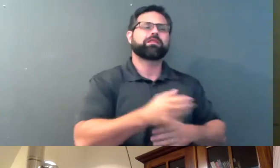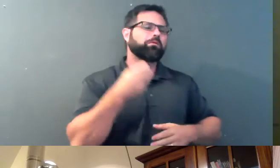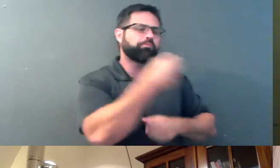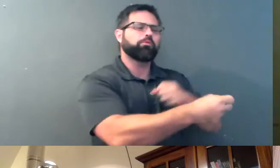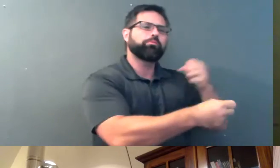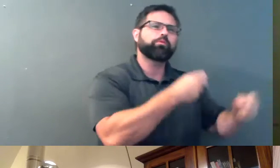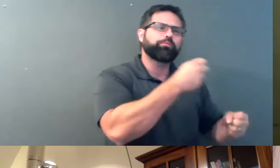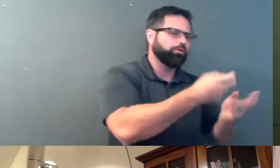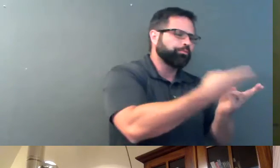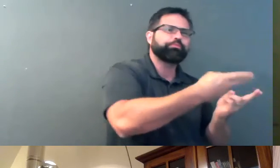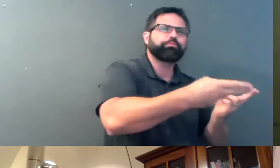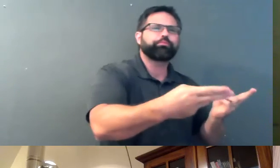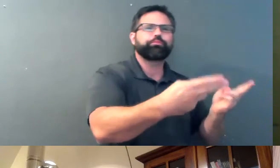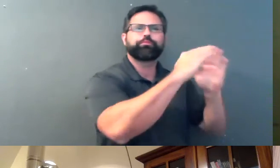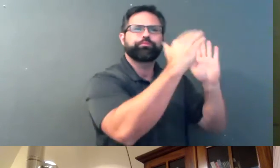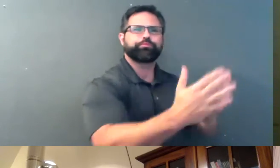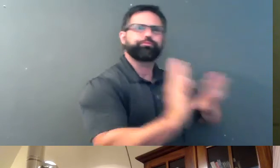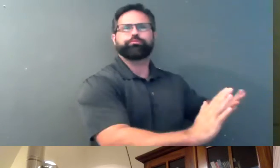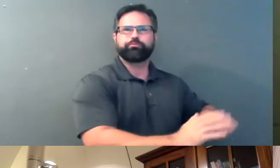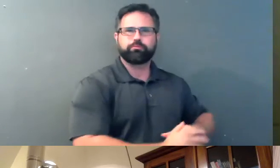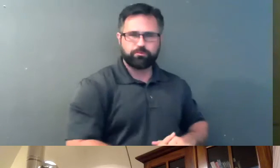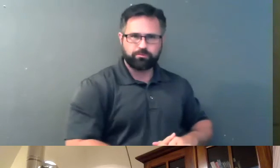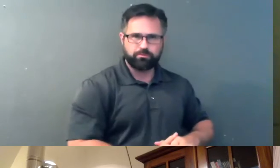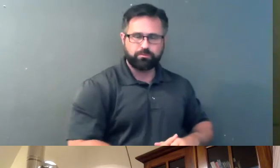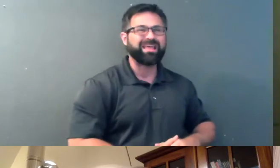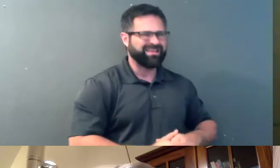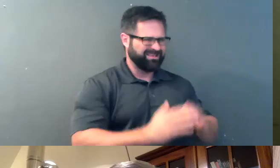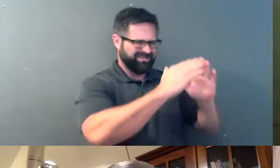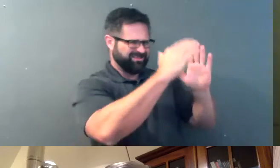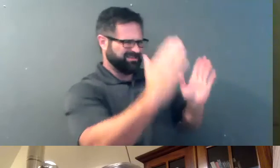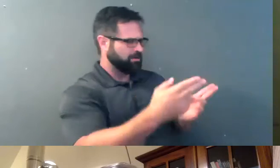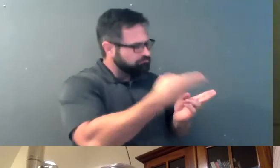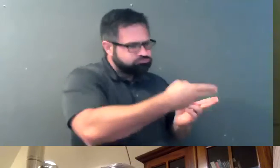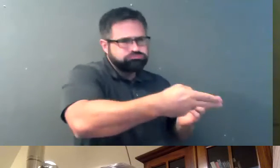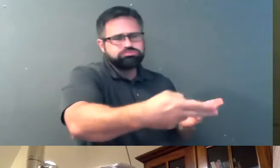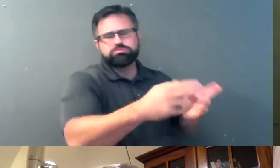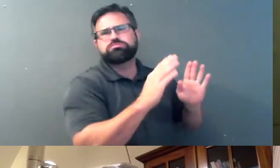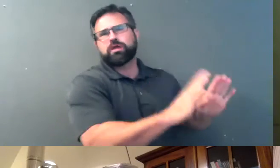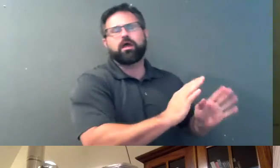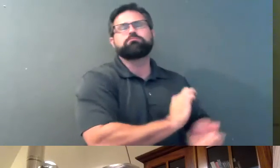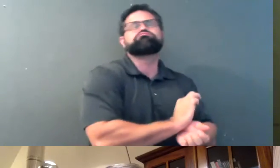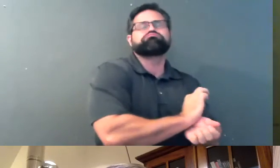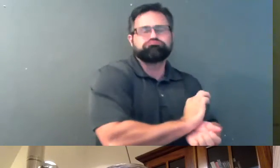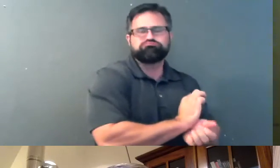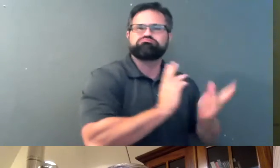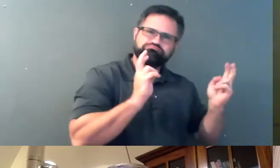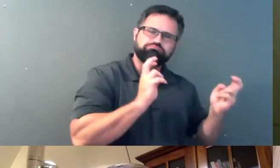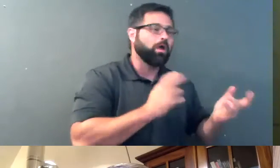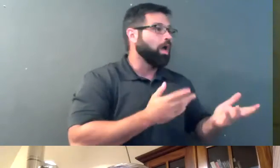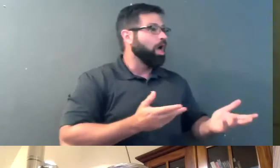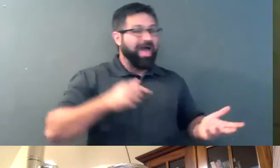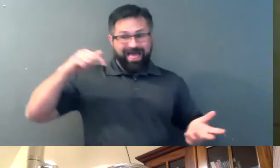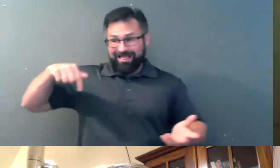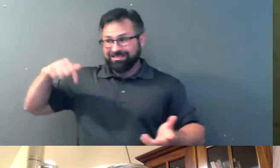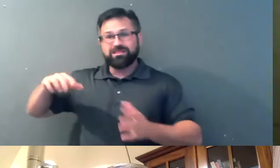on deinstitutionalization. This group intends to engage with multiple